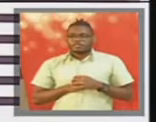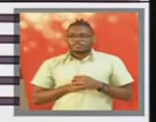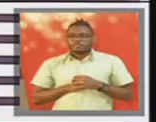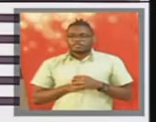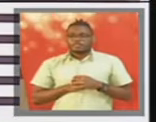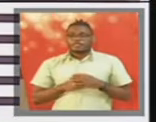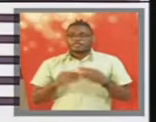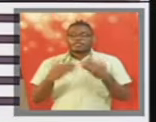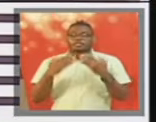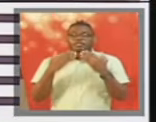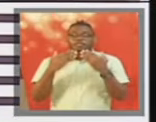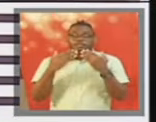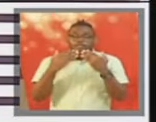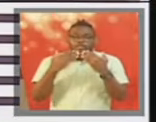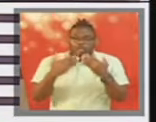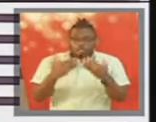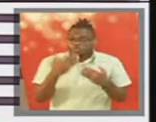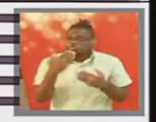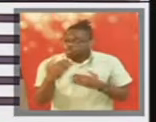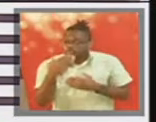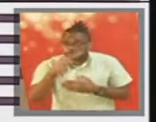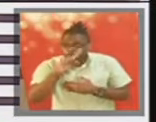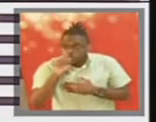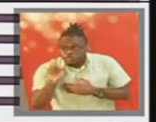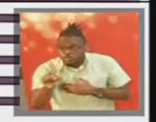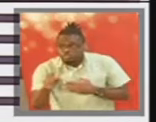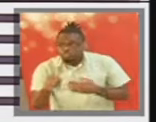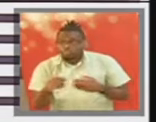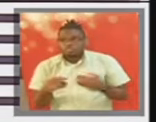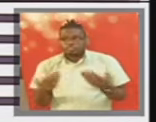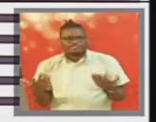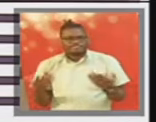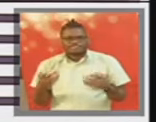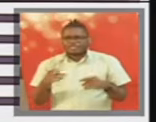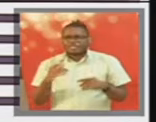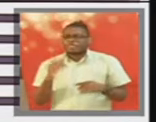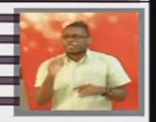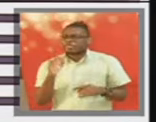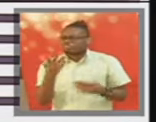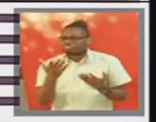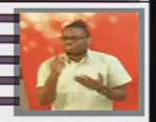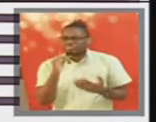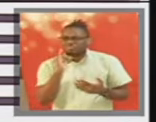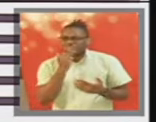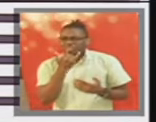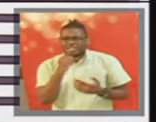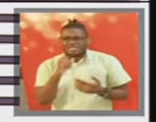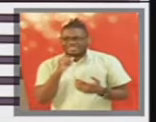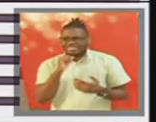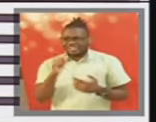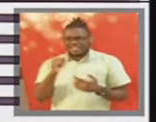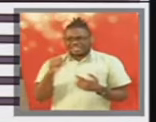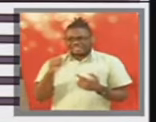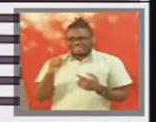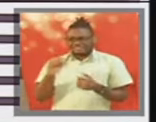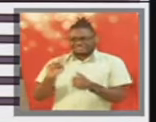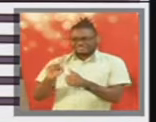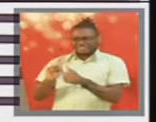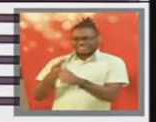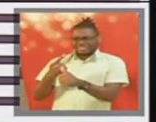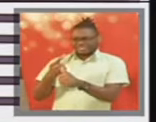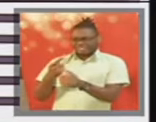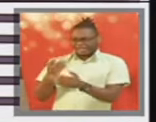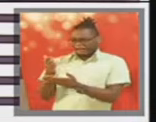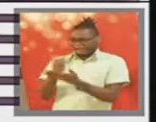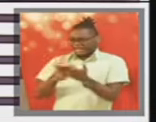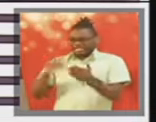question, Mr. Khan. I think it's inaccurate to say that we are ignoring the first part of the graph. At each point in time that we